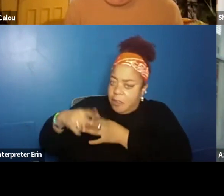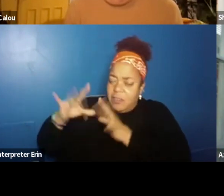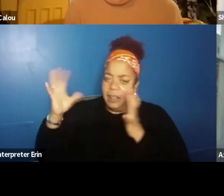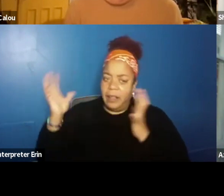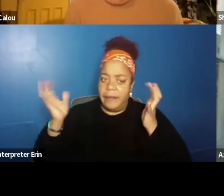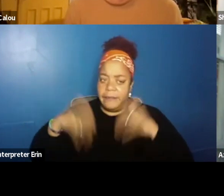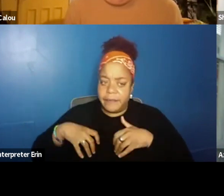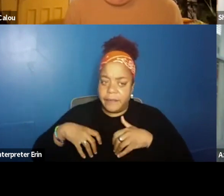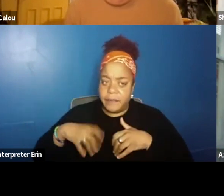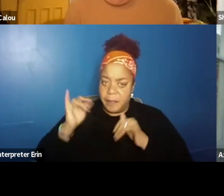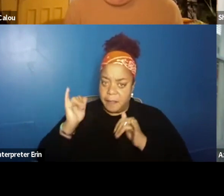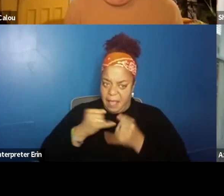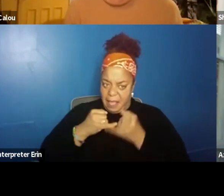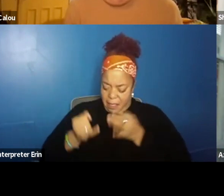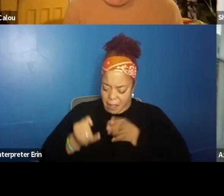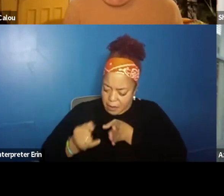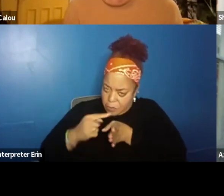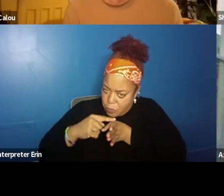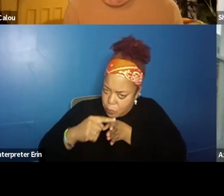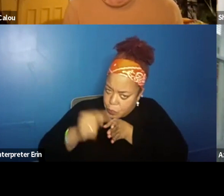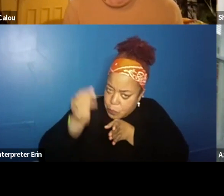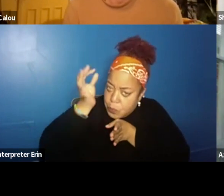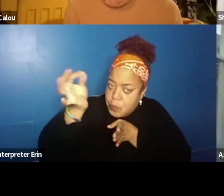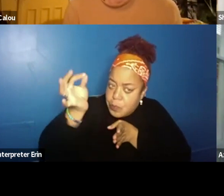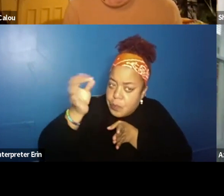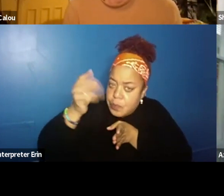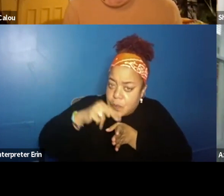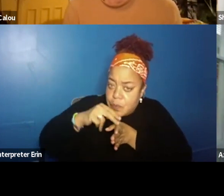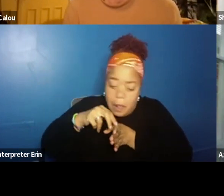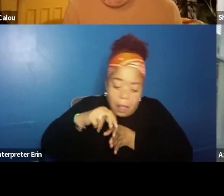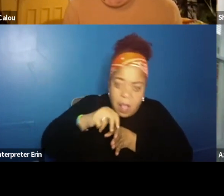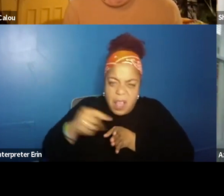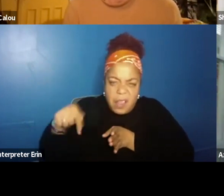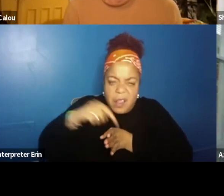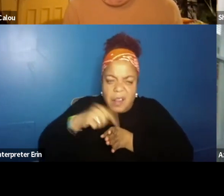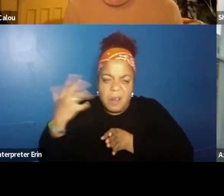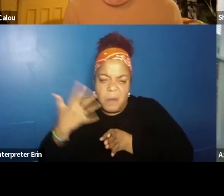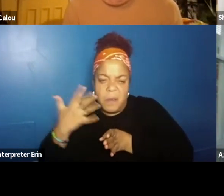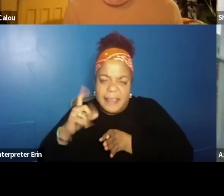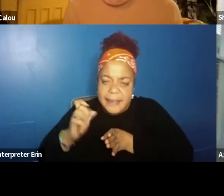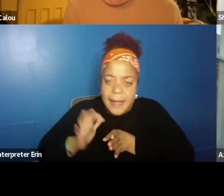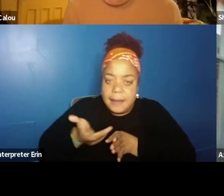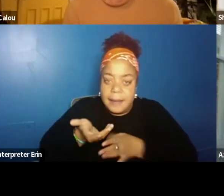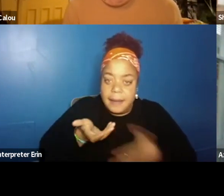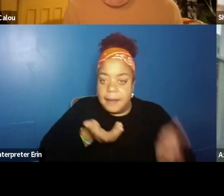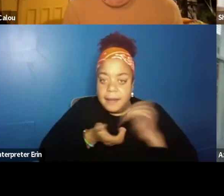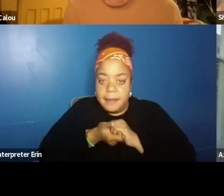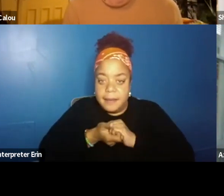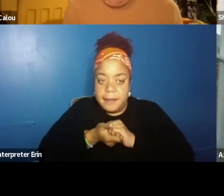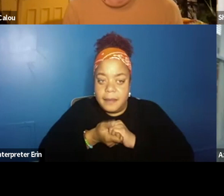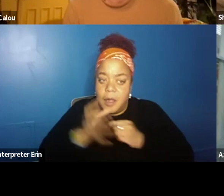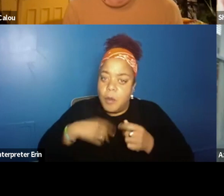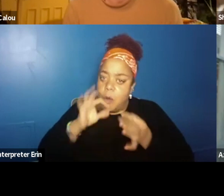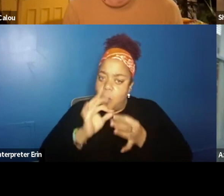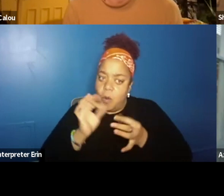And so I say that to say that alliance building and reconnecting with yourself as a person and community, or in alignment with what